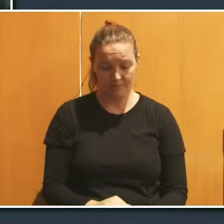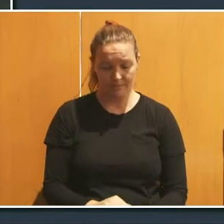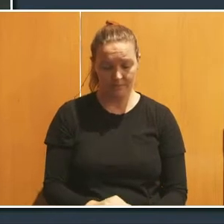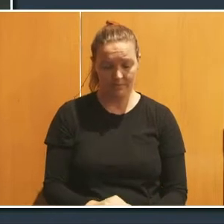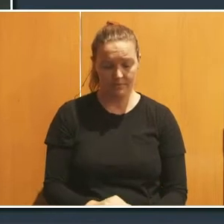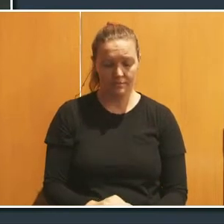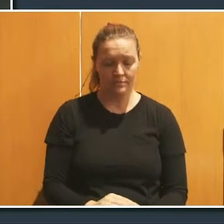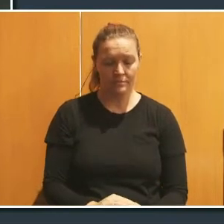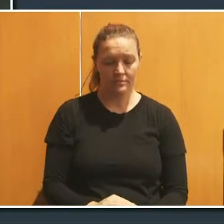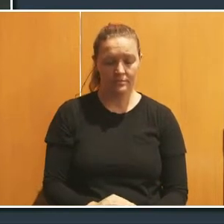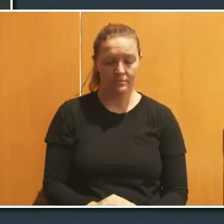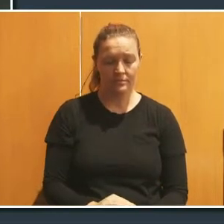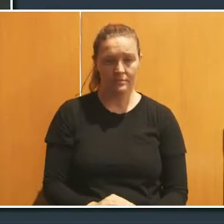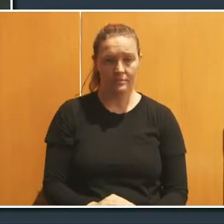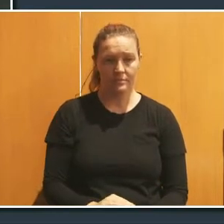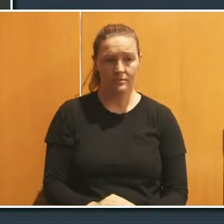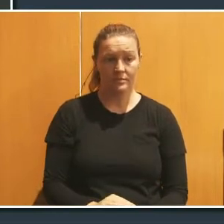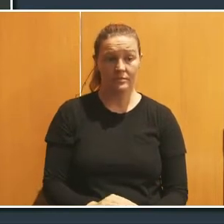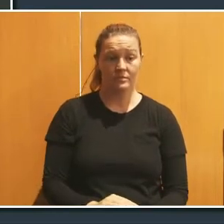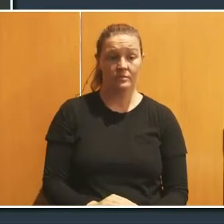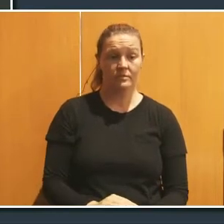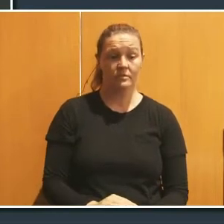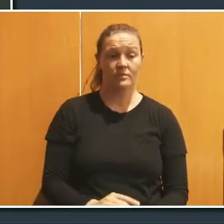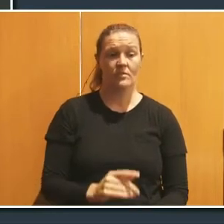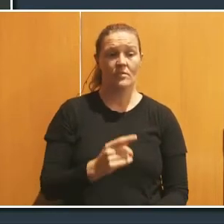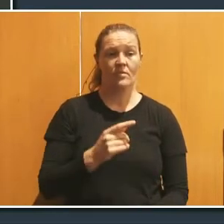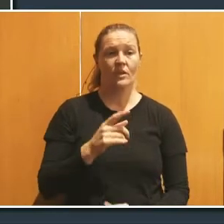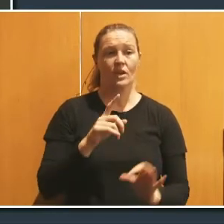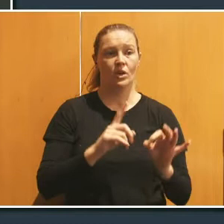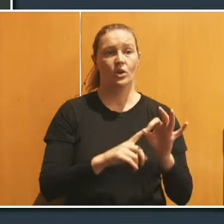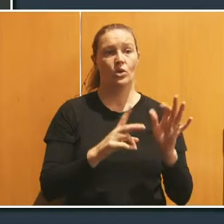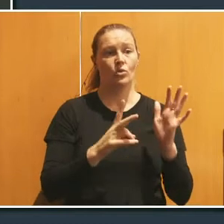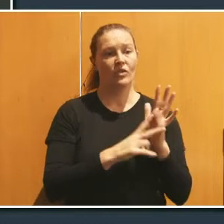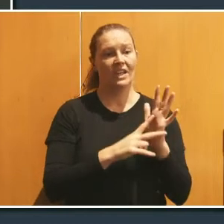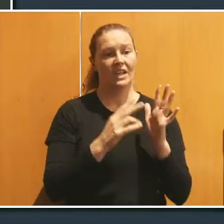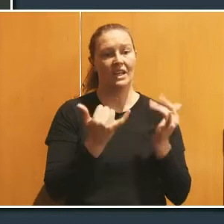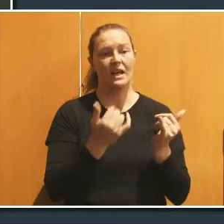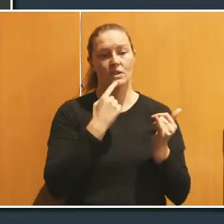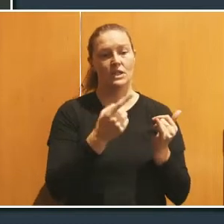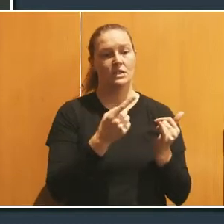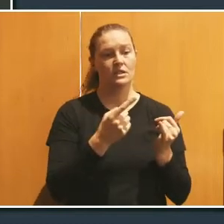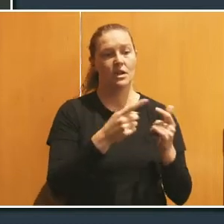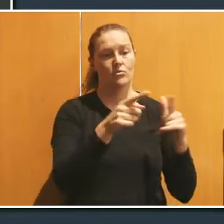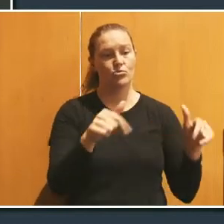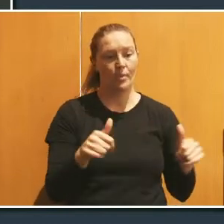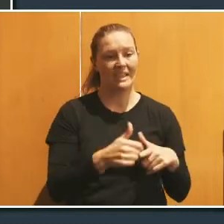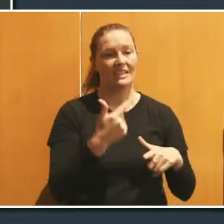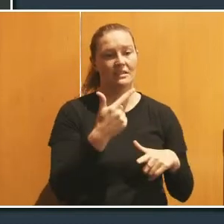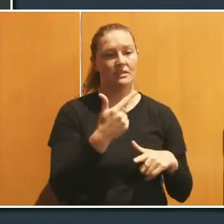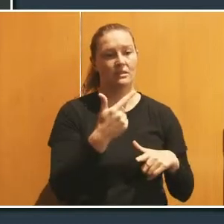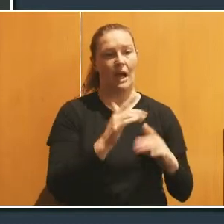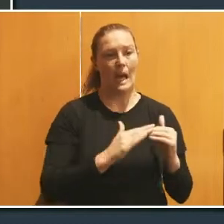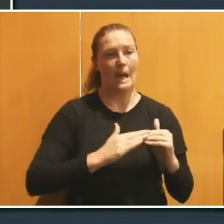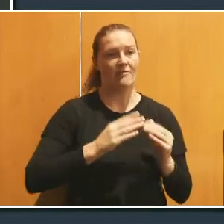I don't know if it so much incentivizes people to develop by saying, okay, our property has gone from 760 to